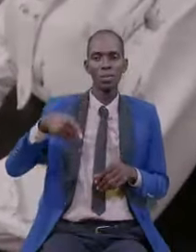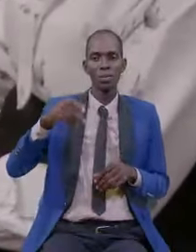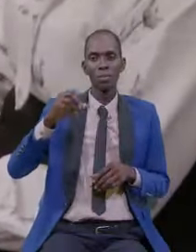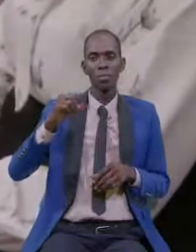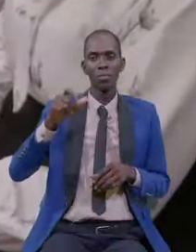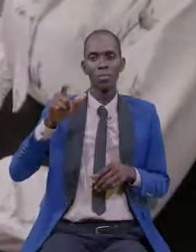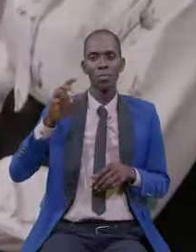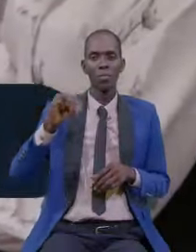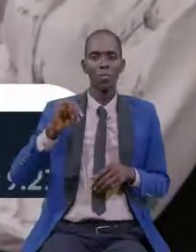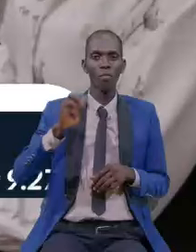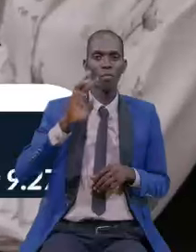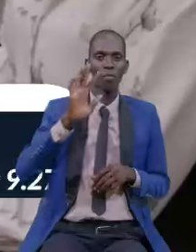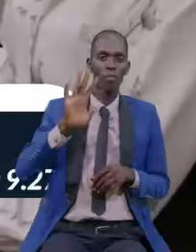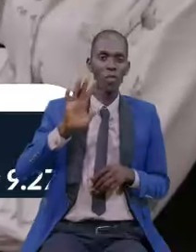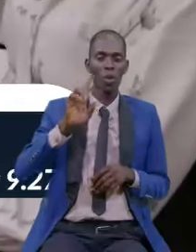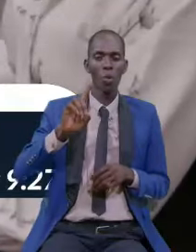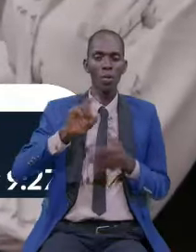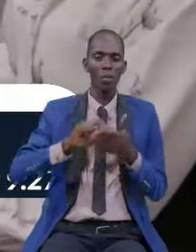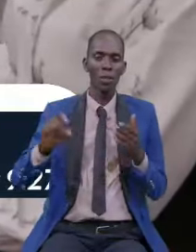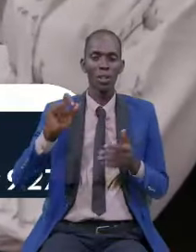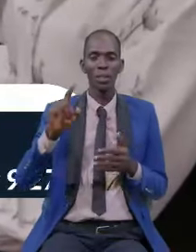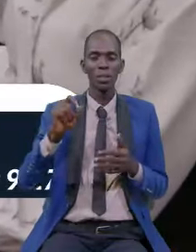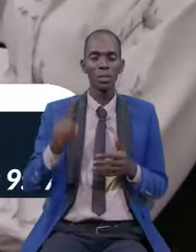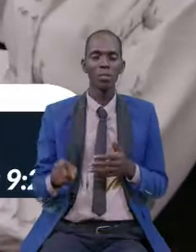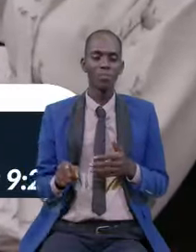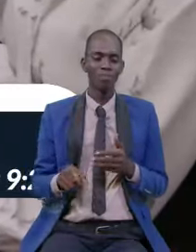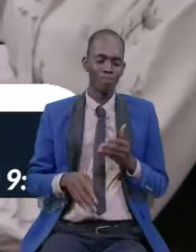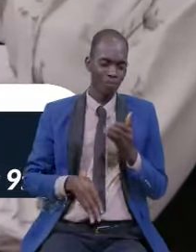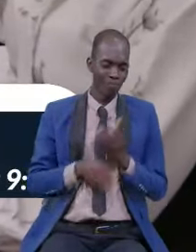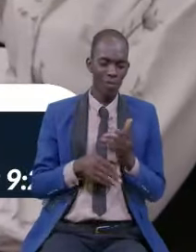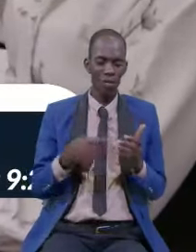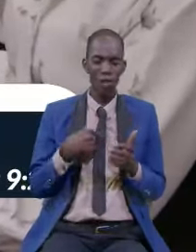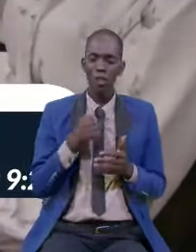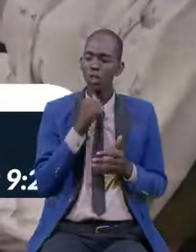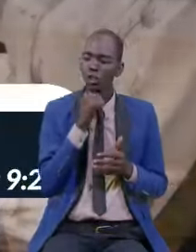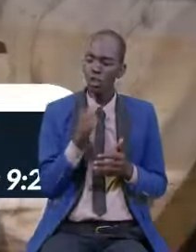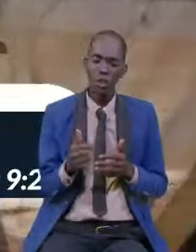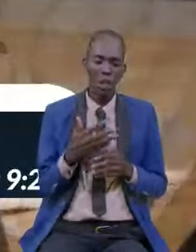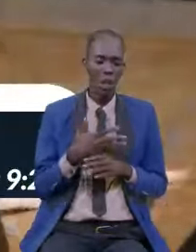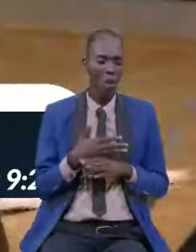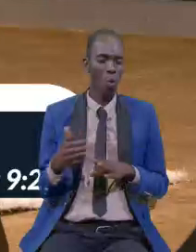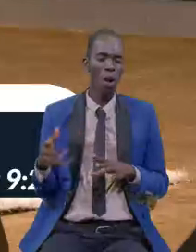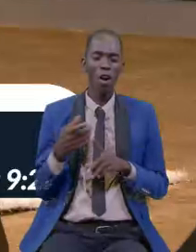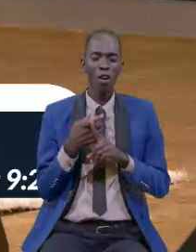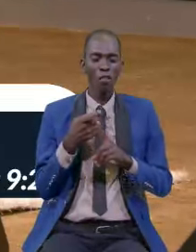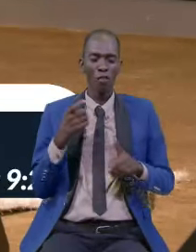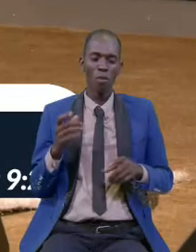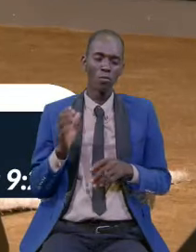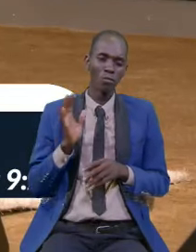11, Psalm 51, verse 11, cast me not away from